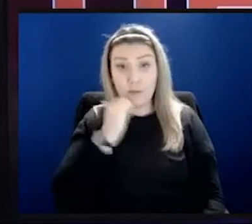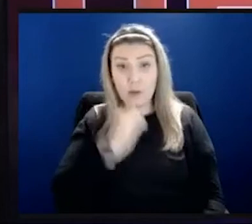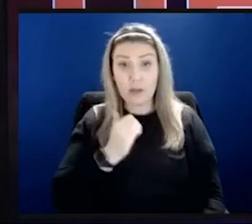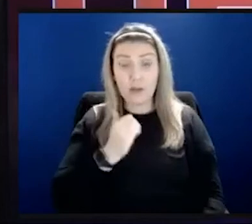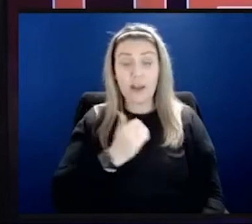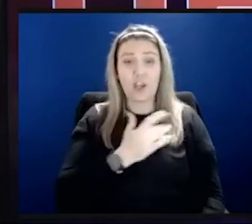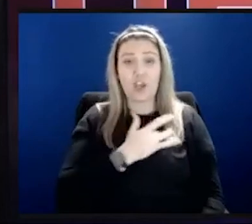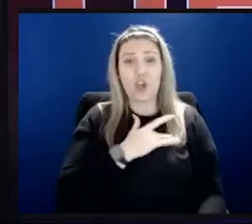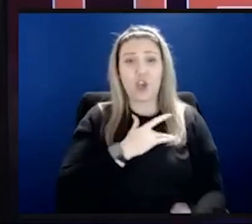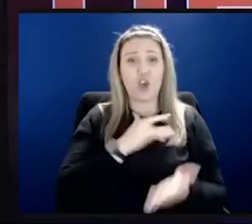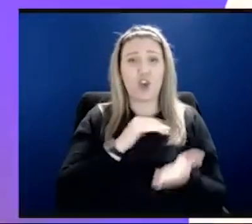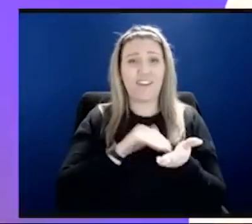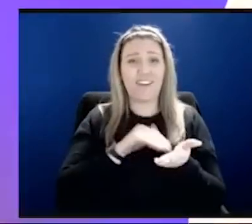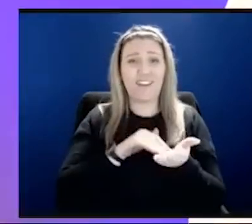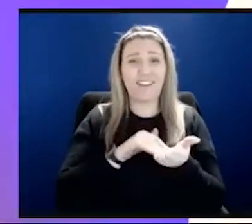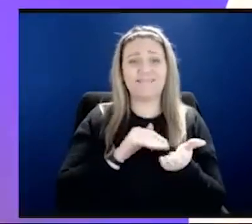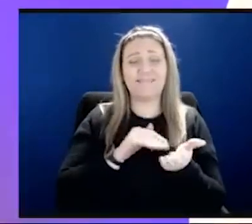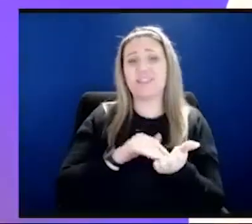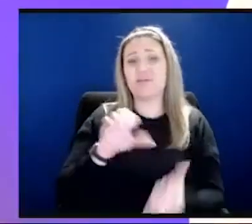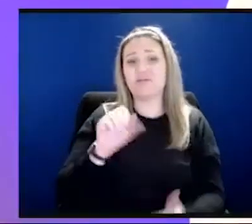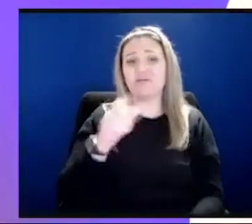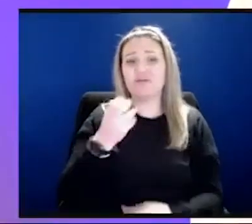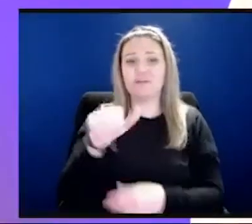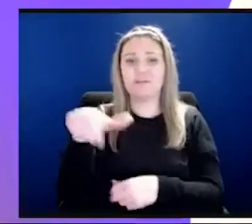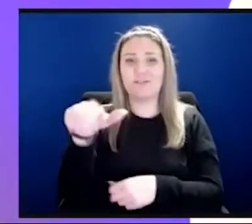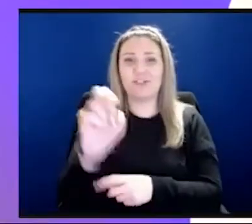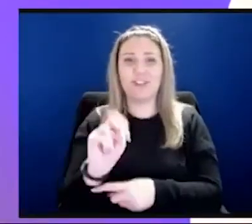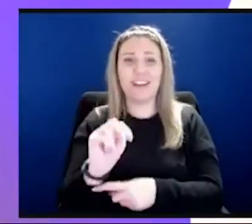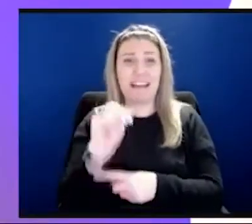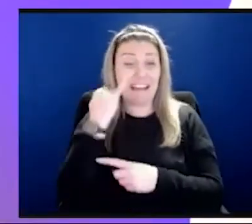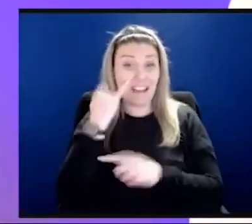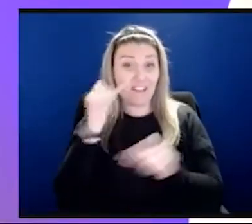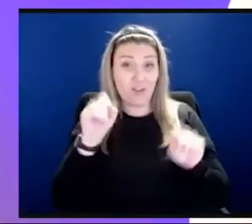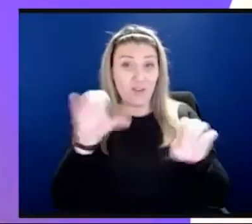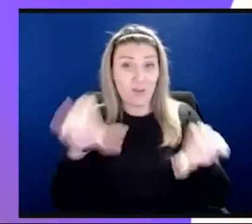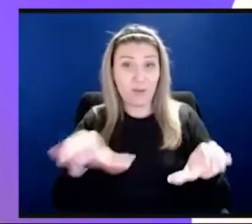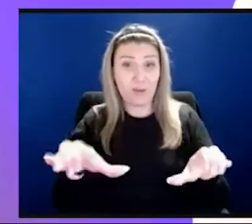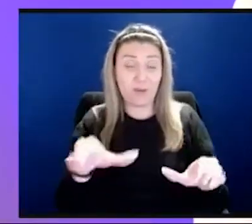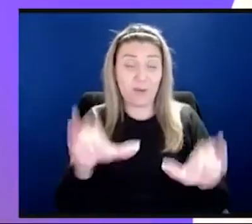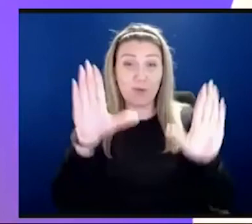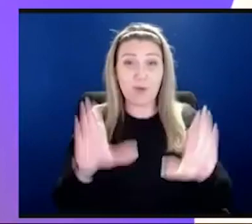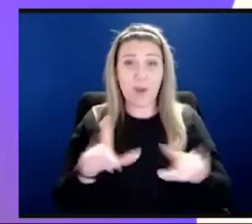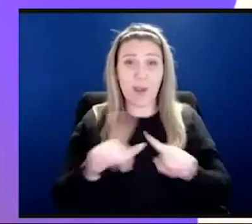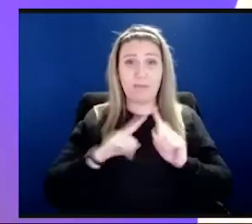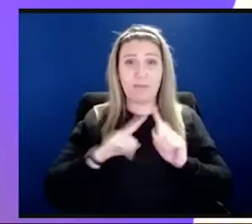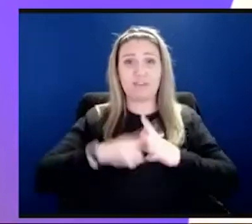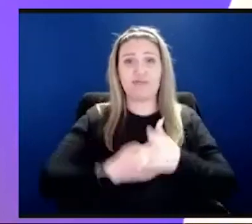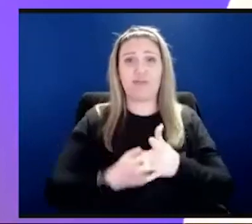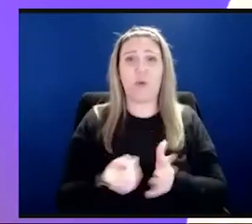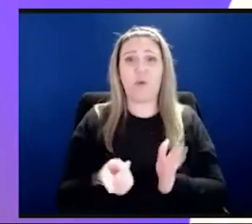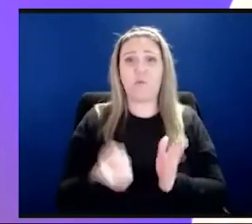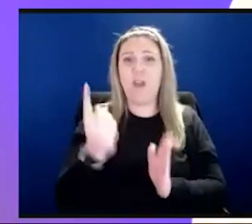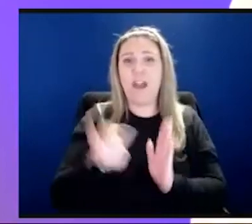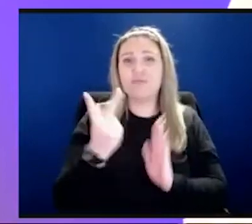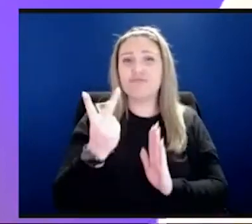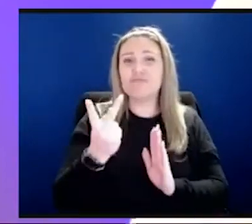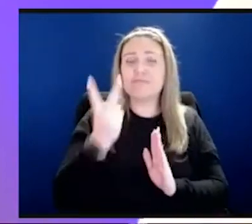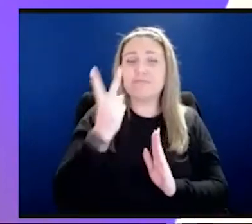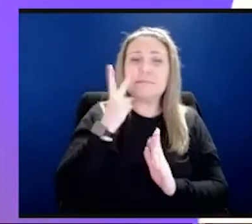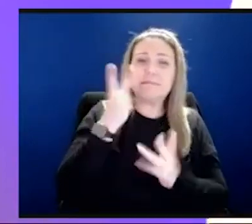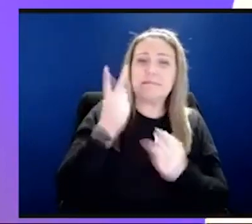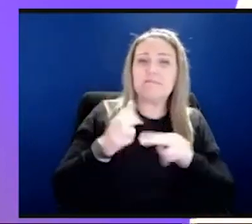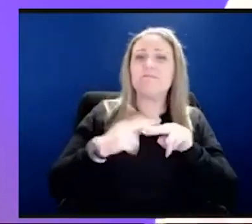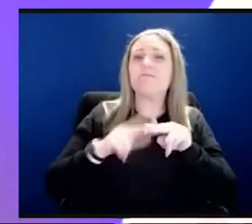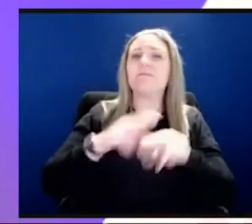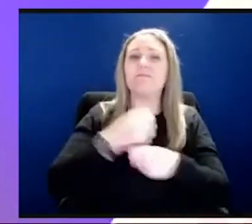Dr. Shannon Hoos Thompson. If you can do that, great. But you start with 1 or 2 and see if you can build it up. So the answer is make sure you've got